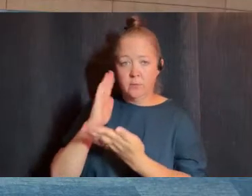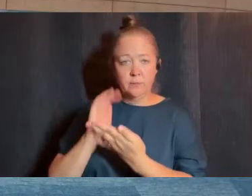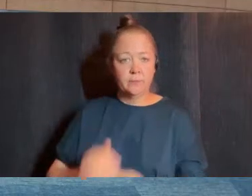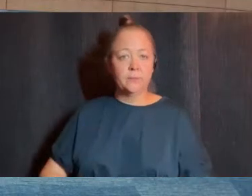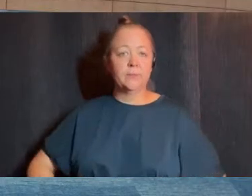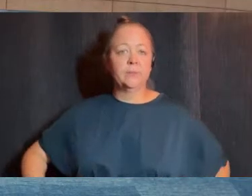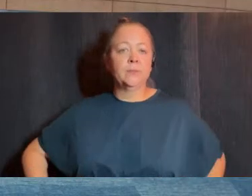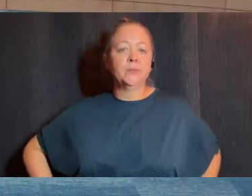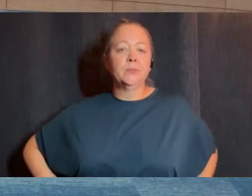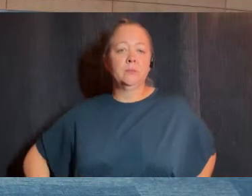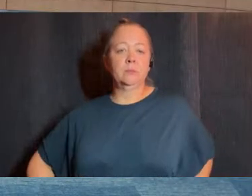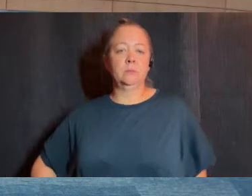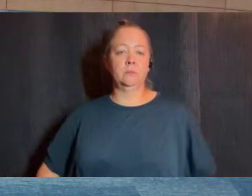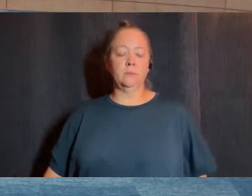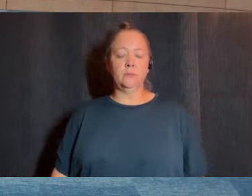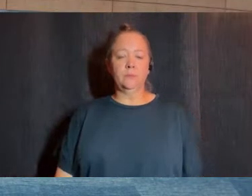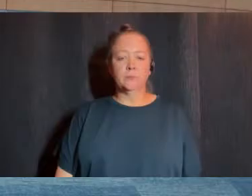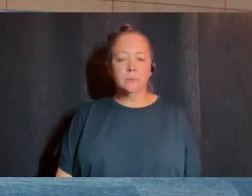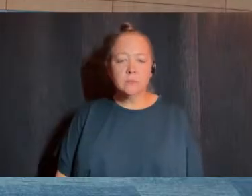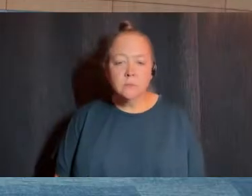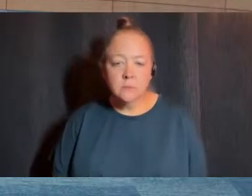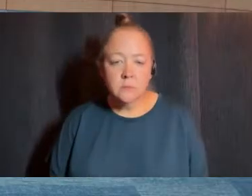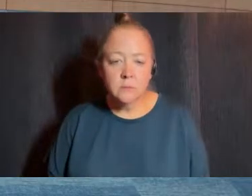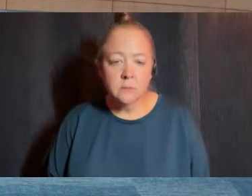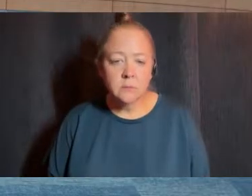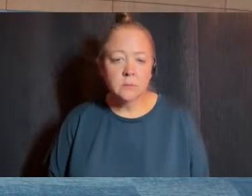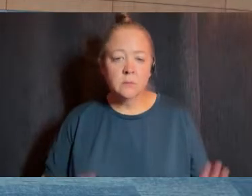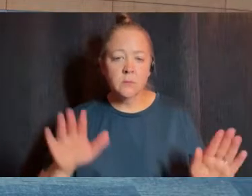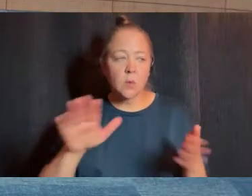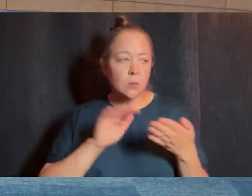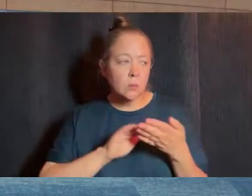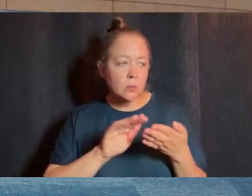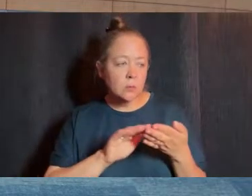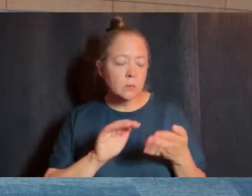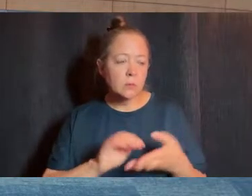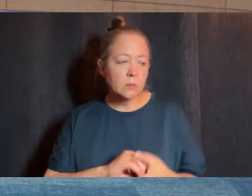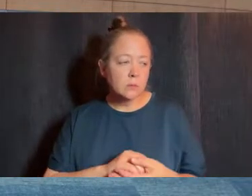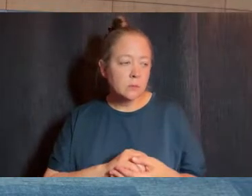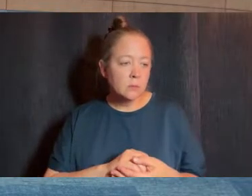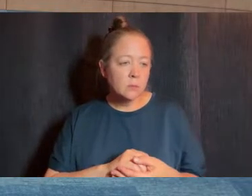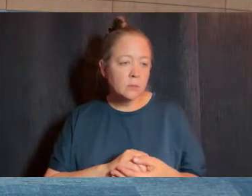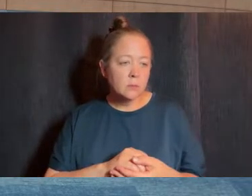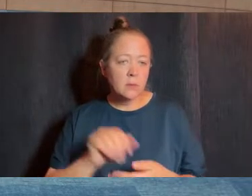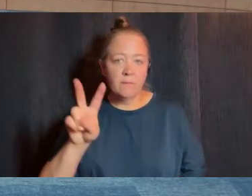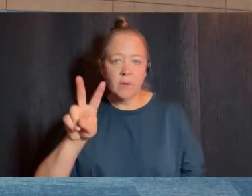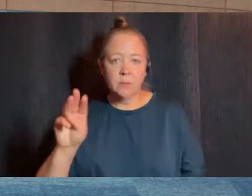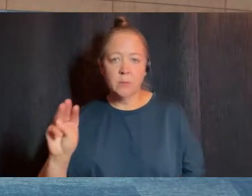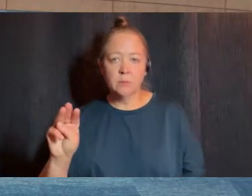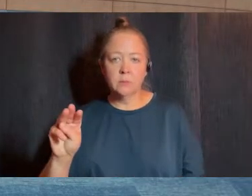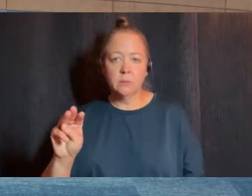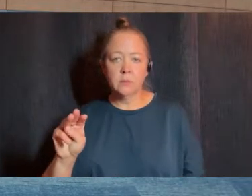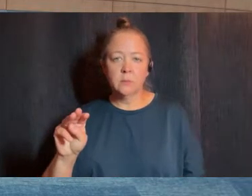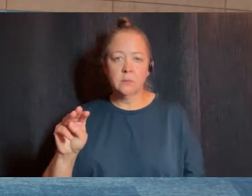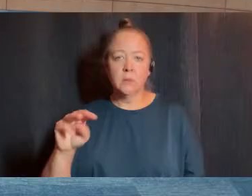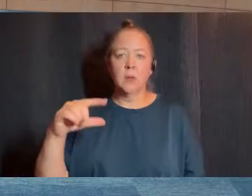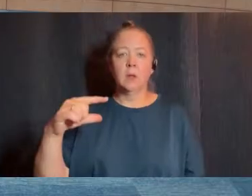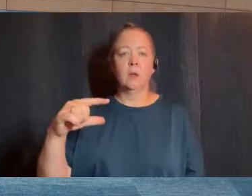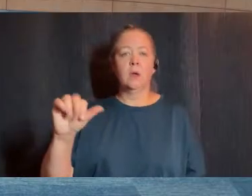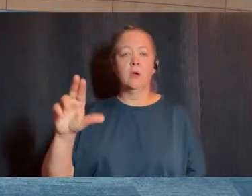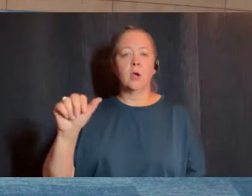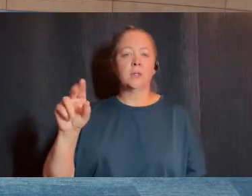Seeing nothing further. Vice Mayor? Yes. Oh, Councilmember Garces, yes. Yes, sorry about